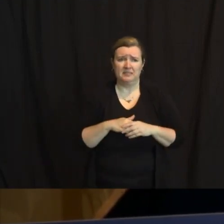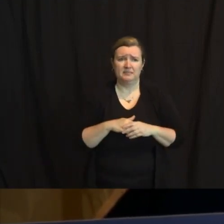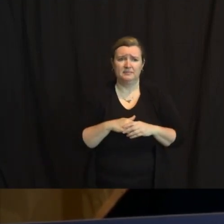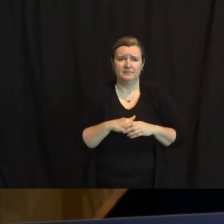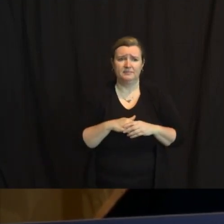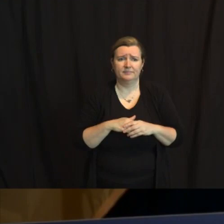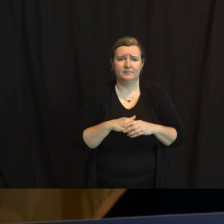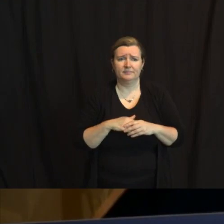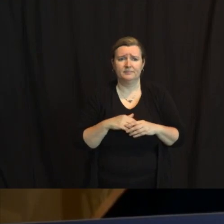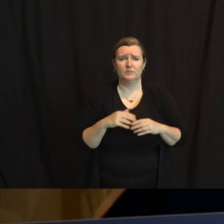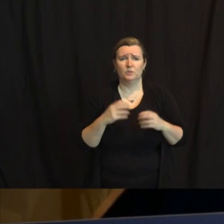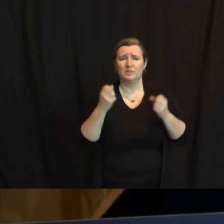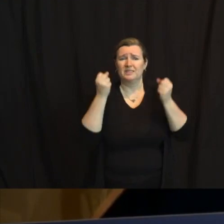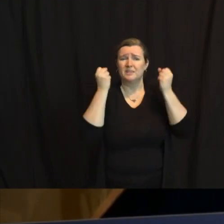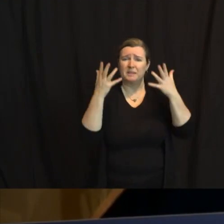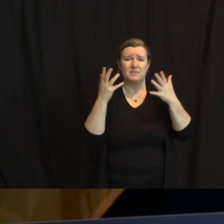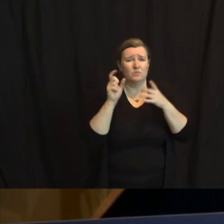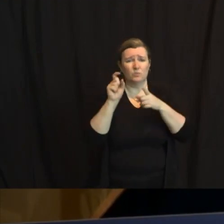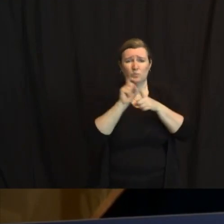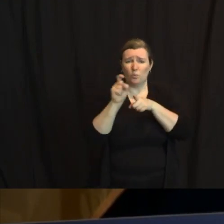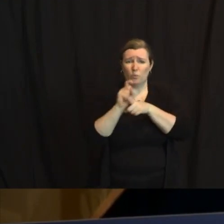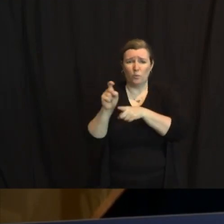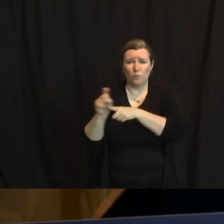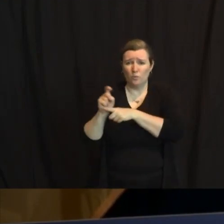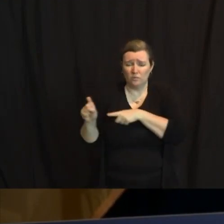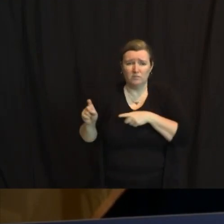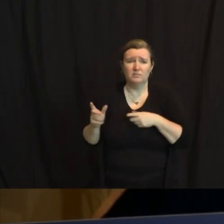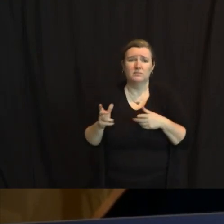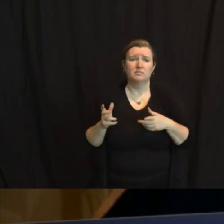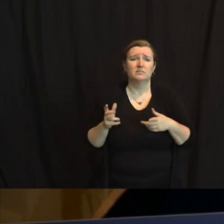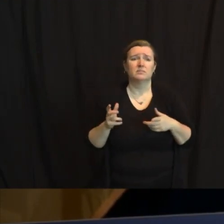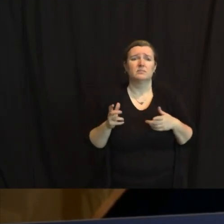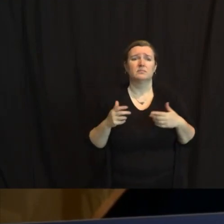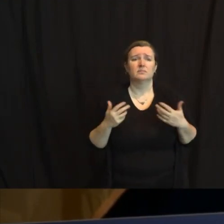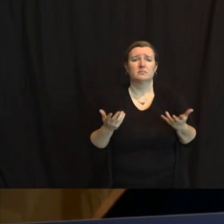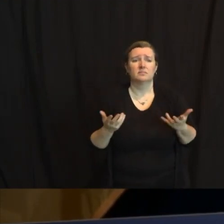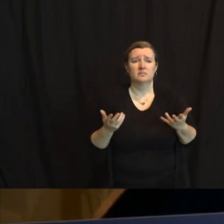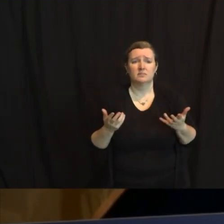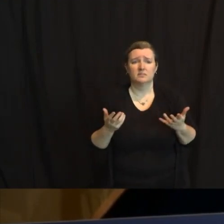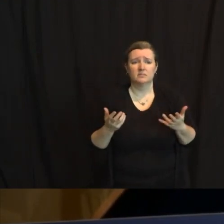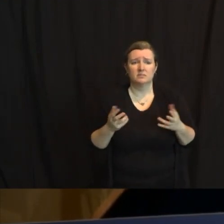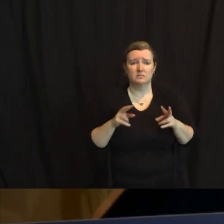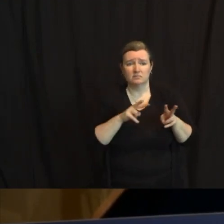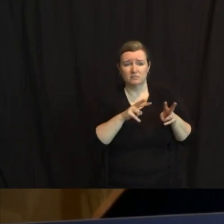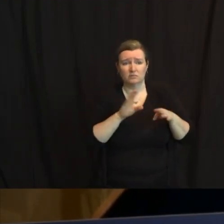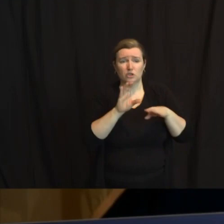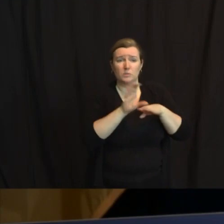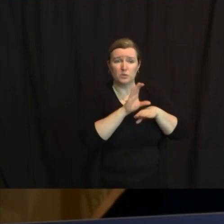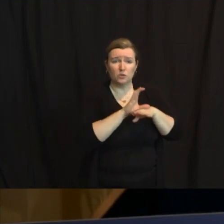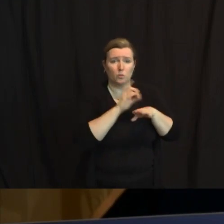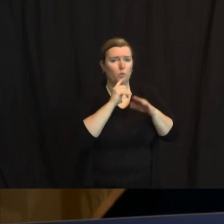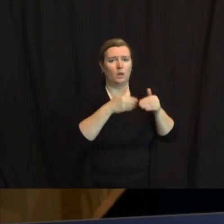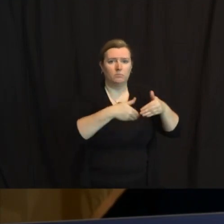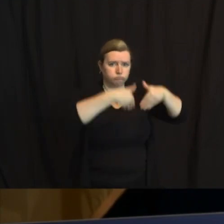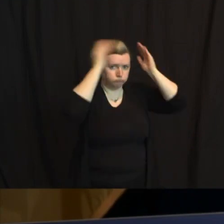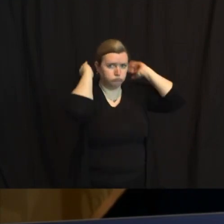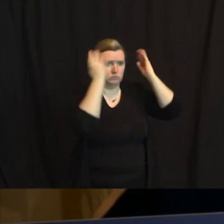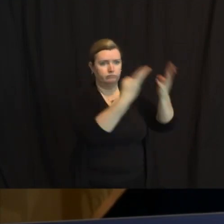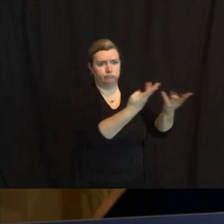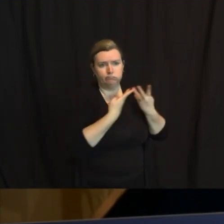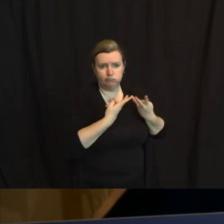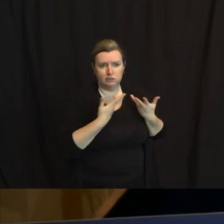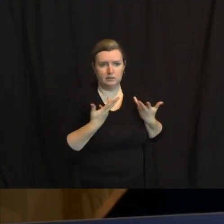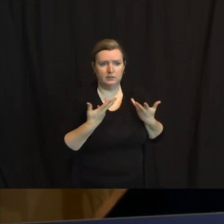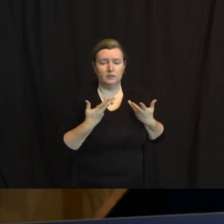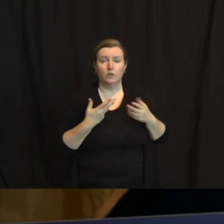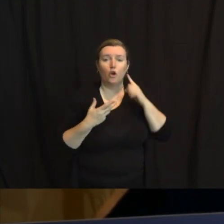in and so much stuff on social media, it's like a live feedback loop about what our system problems are, and I have not seen or heard about the authentication